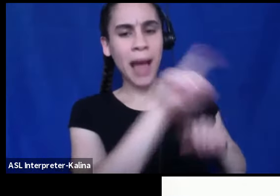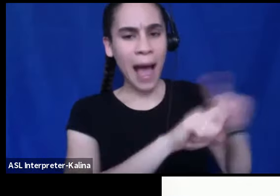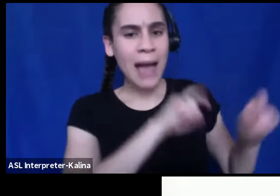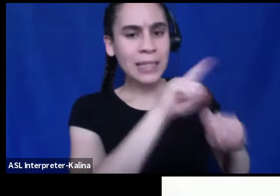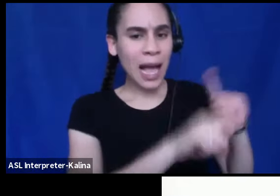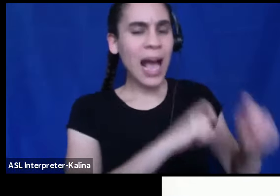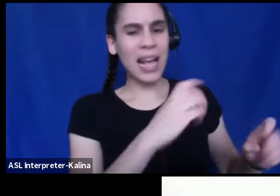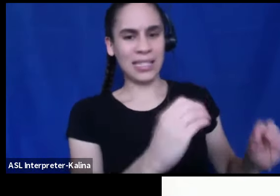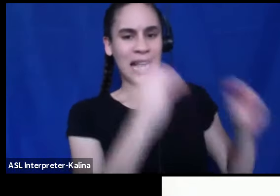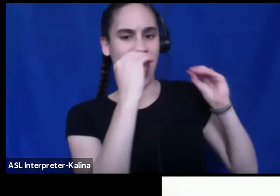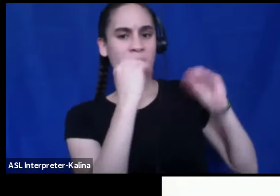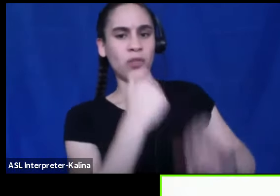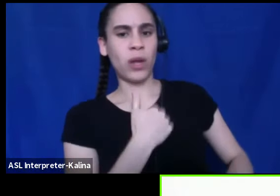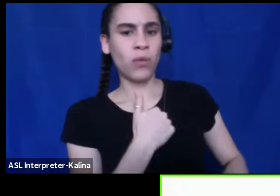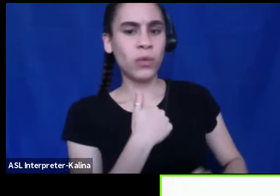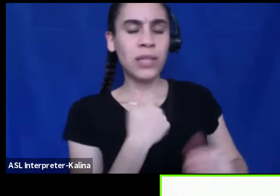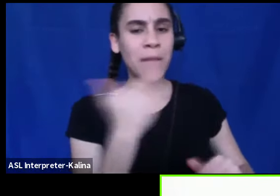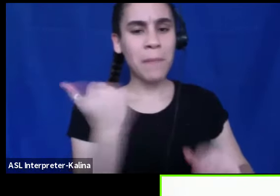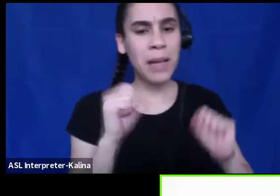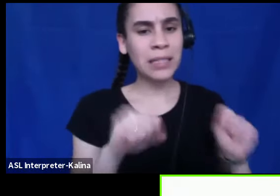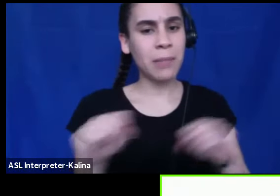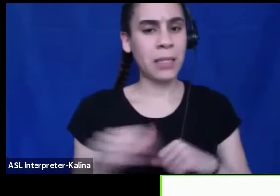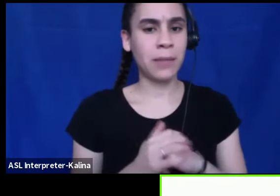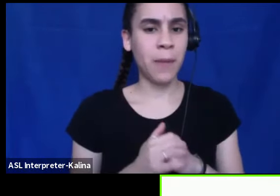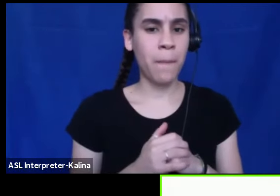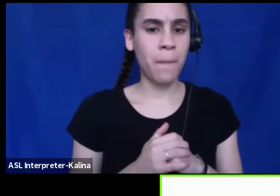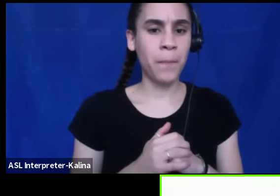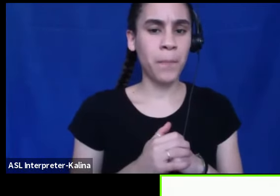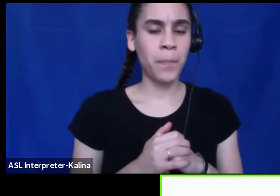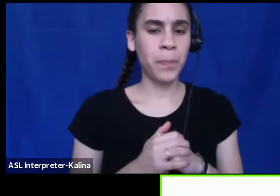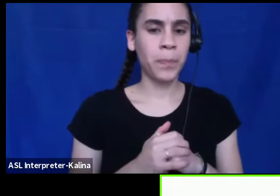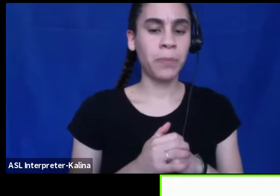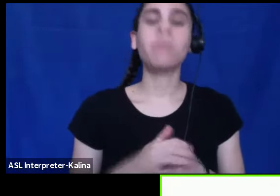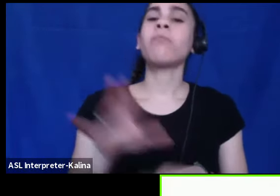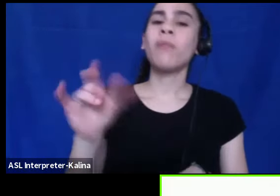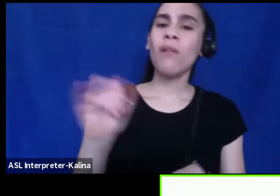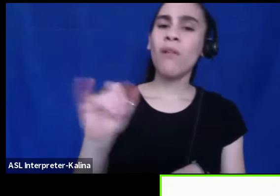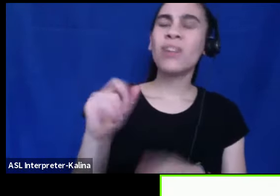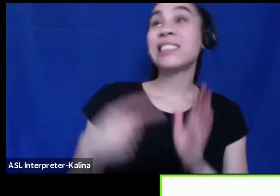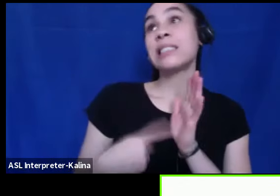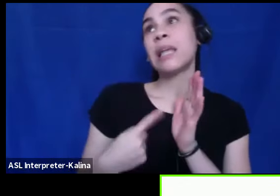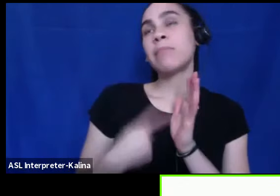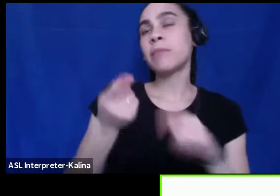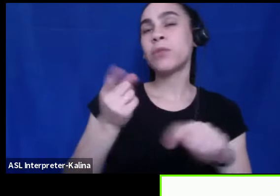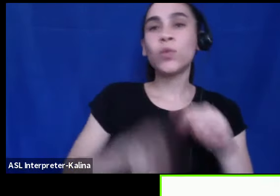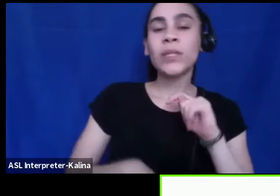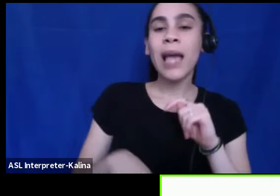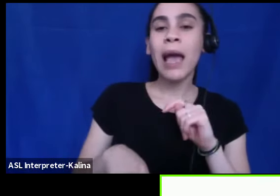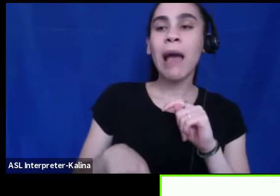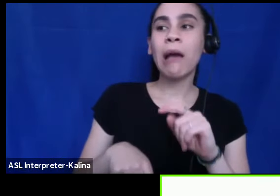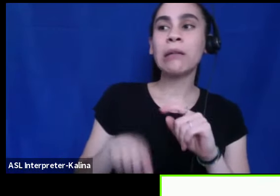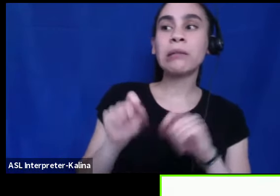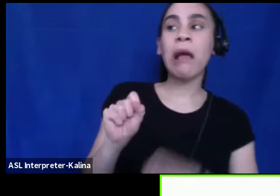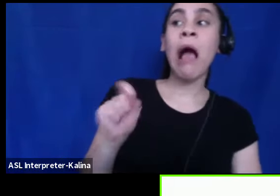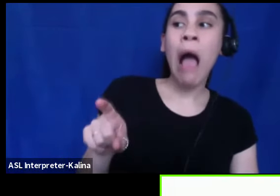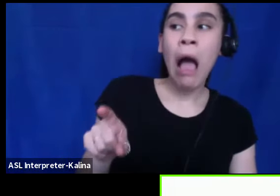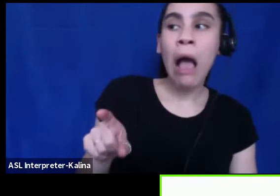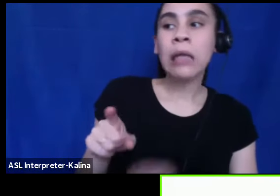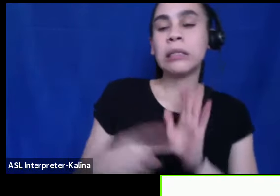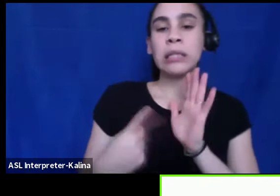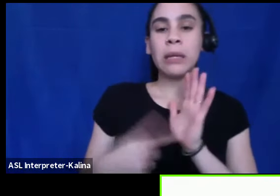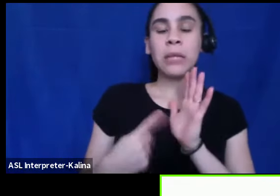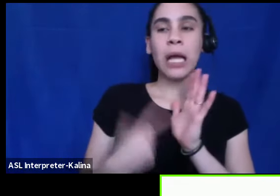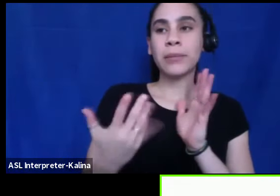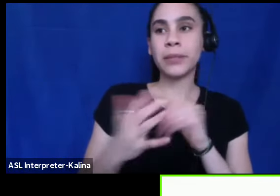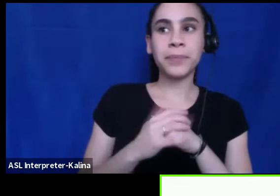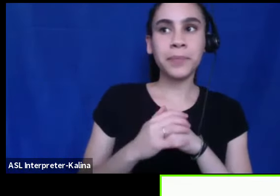best you can. Yeah. And then I guess at you know, sometimes you can't ask, sometimes it's a global, you know, you